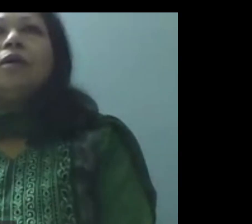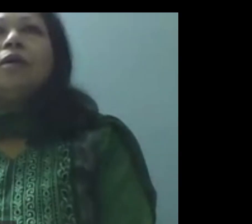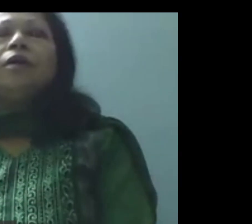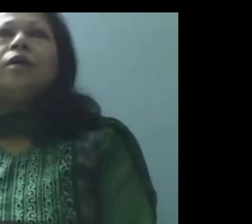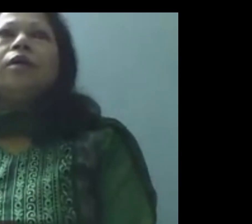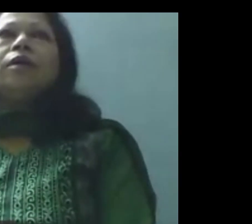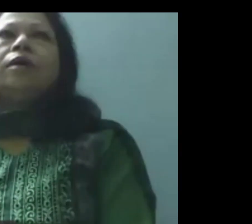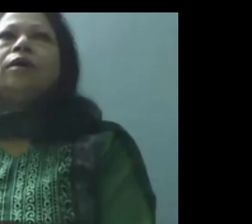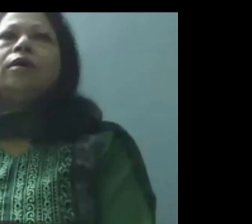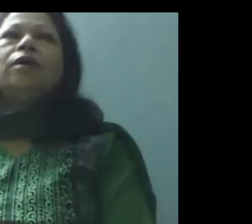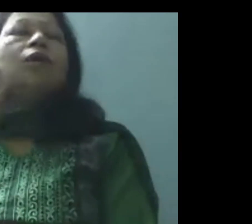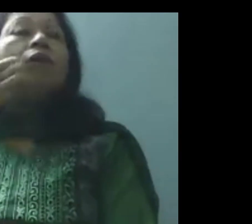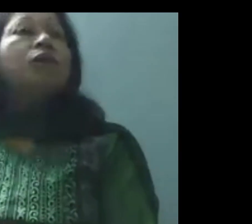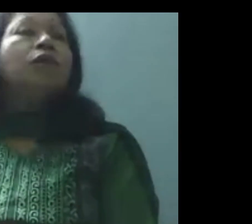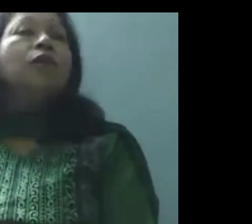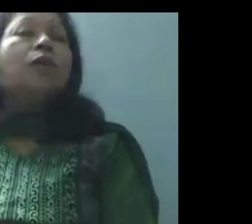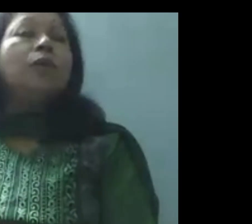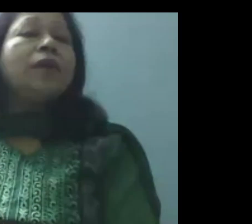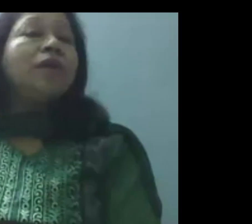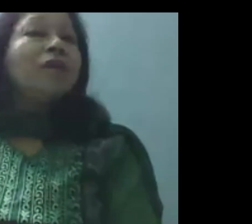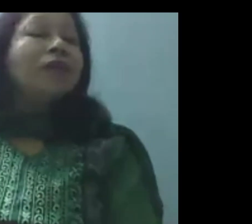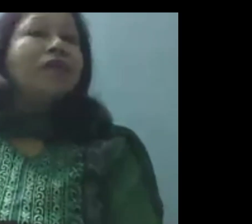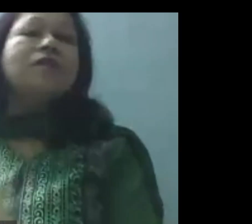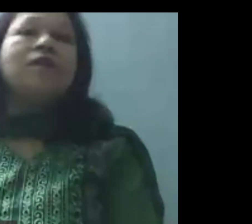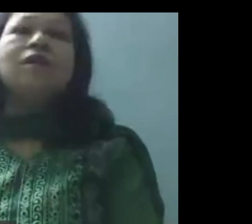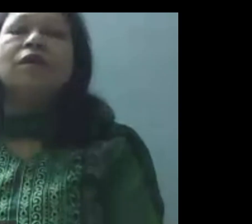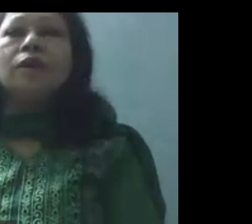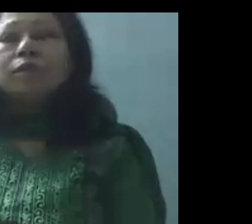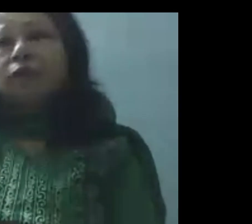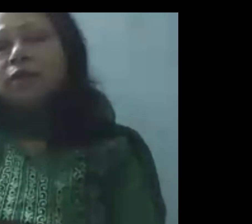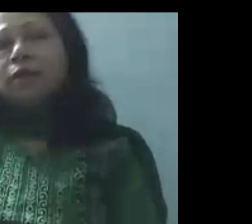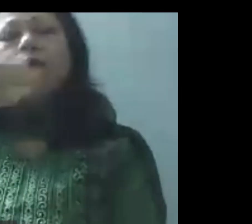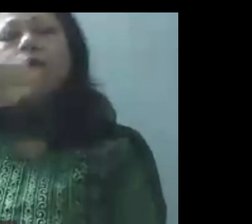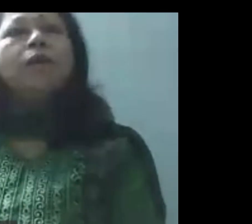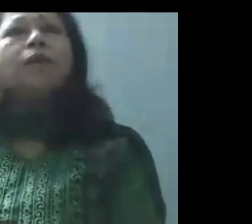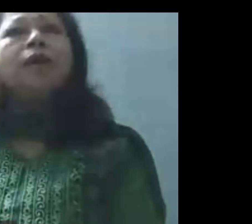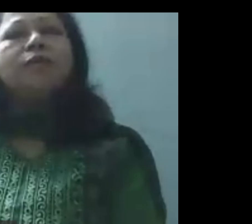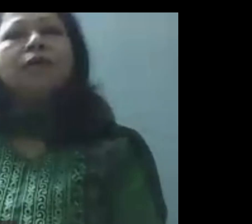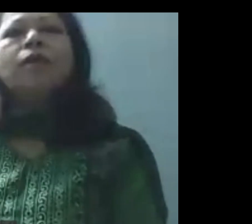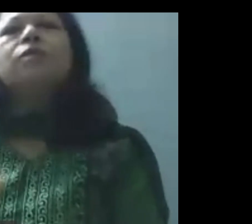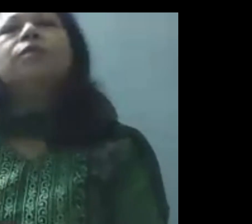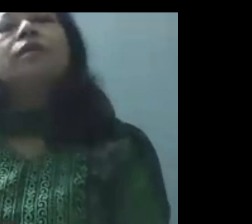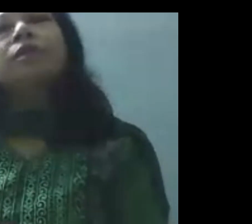European people with disability situation and so on.